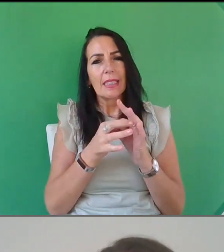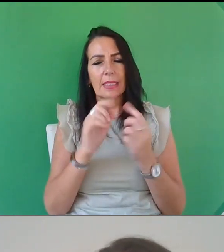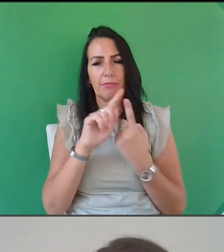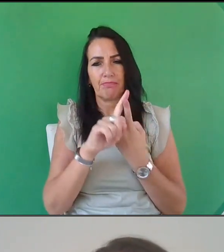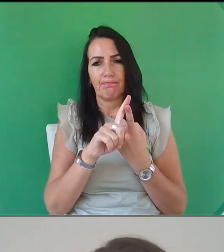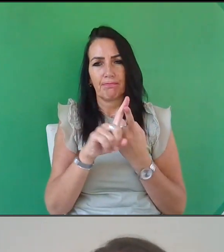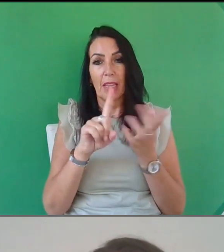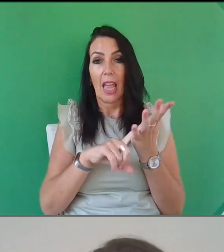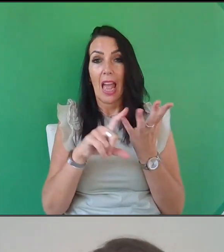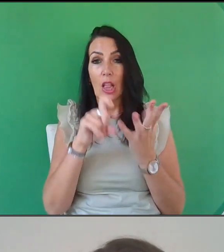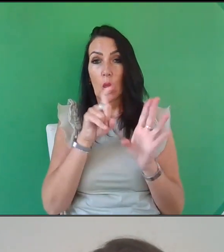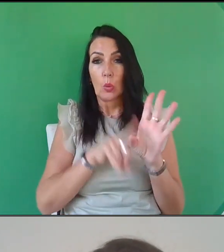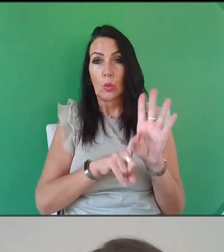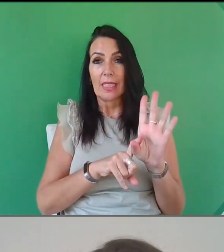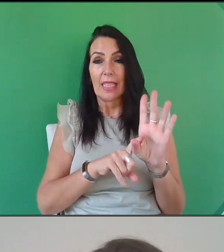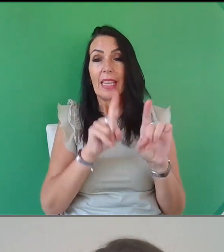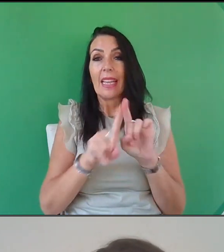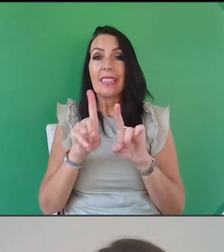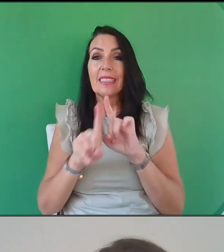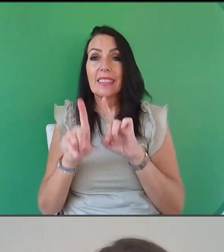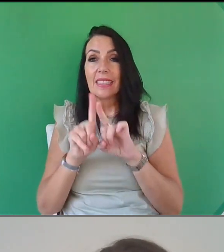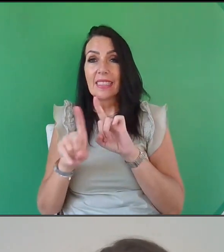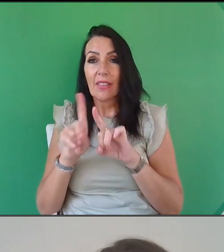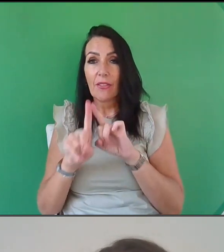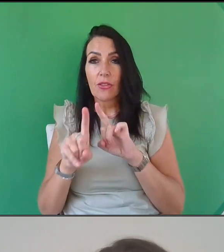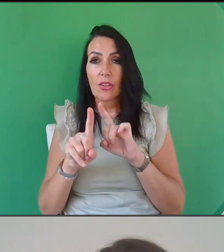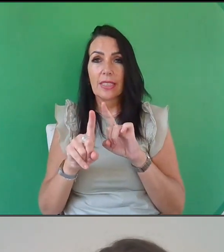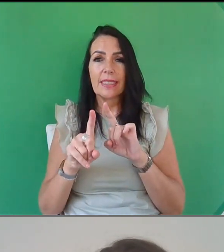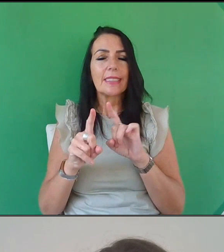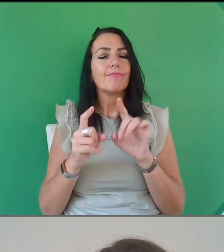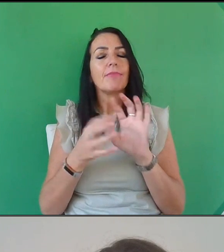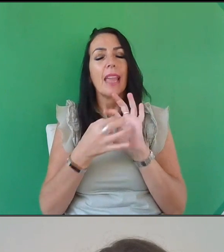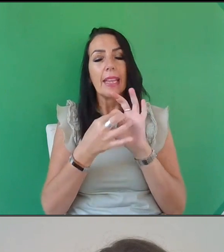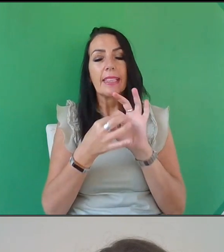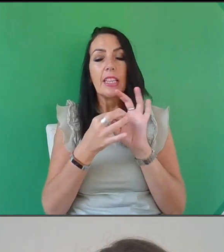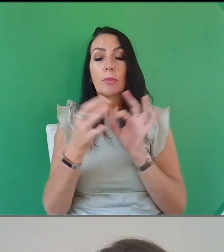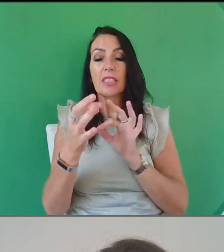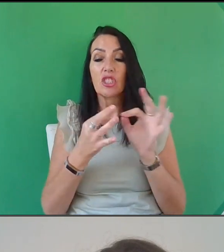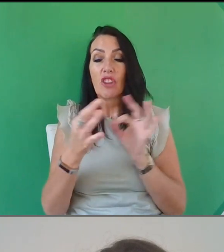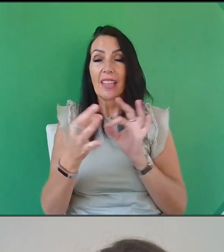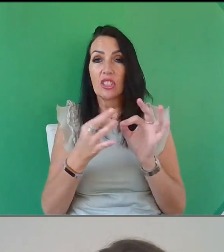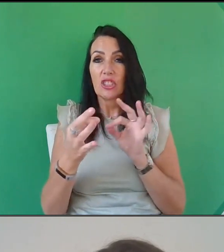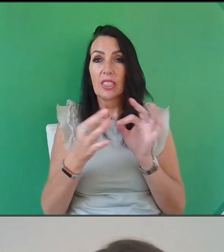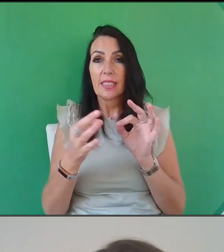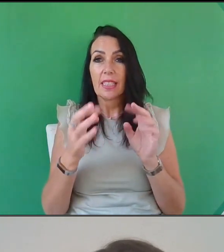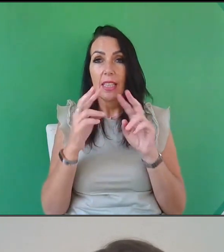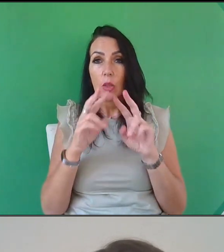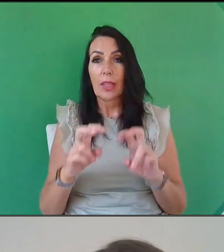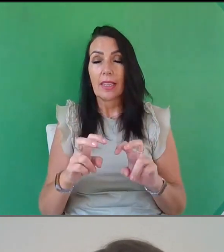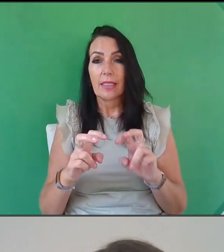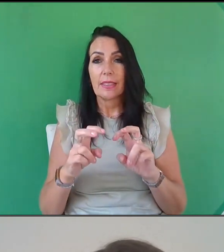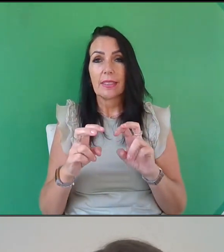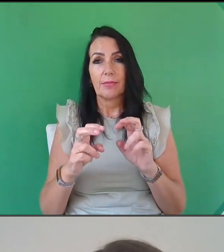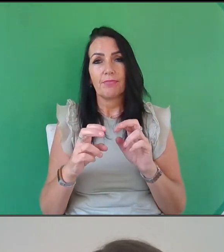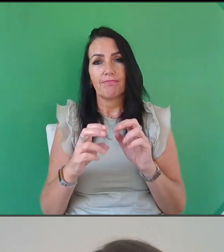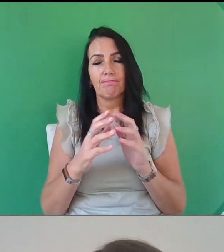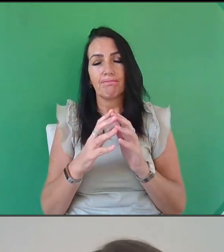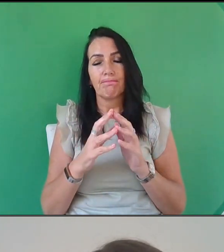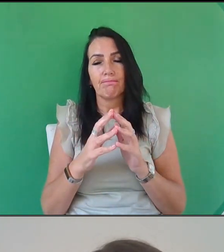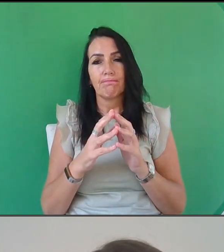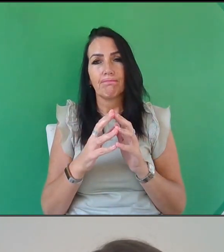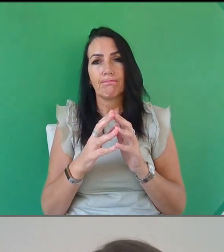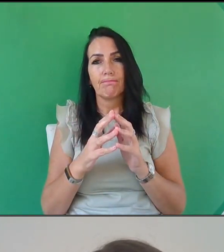Lucy, so different types of engagement strategies addressing the array of co-benefits. How